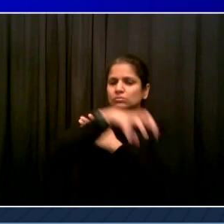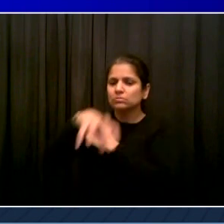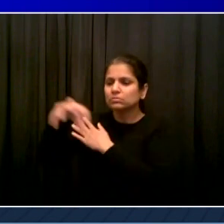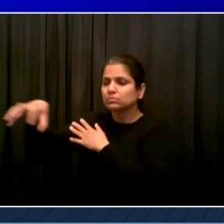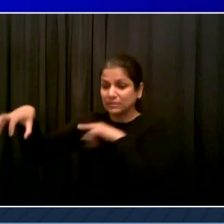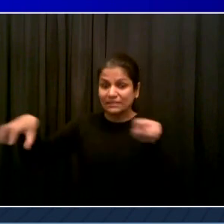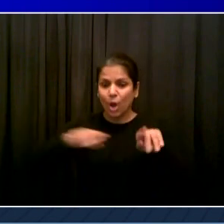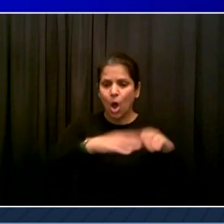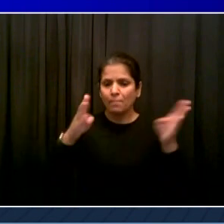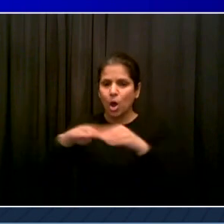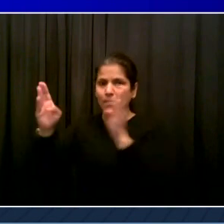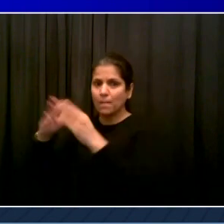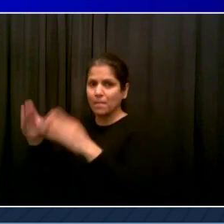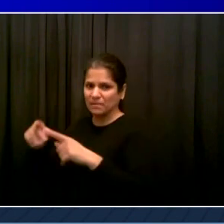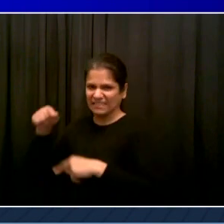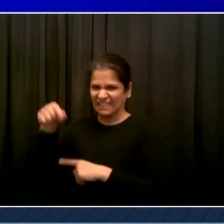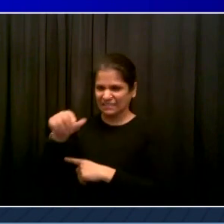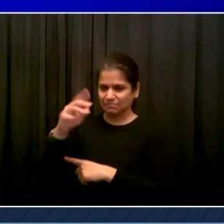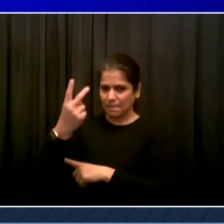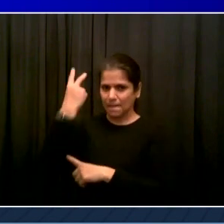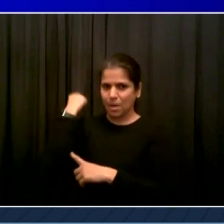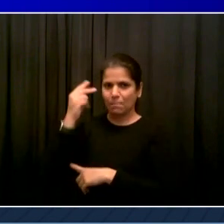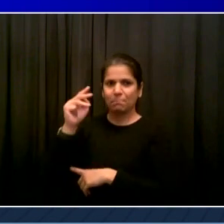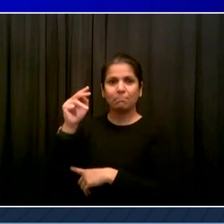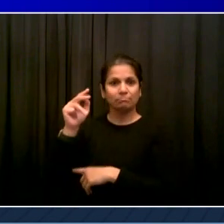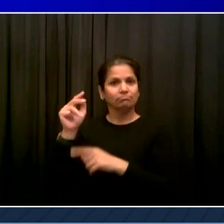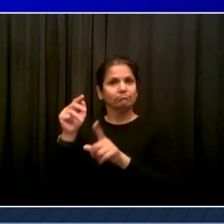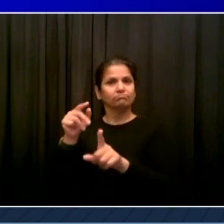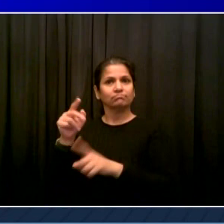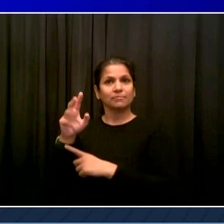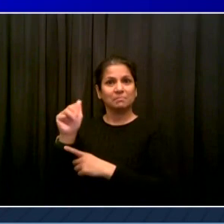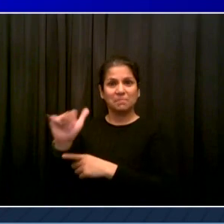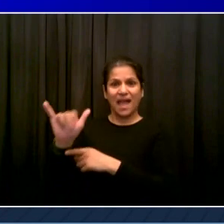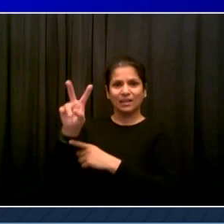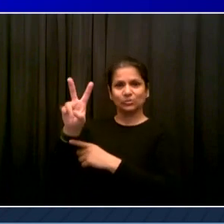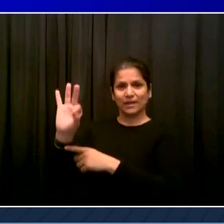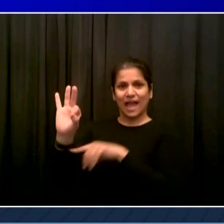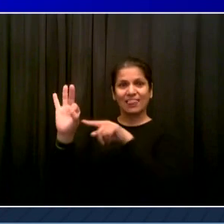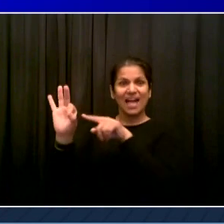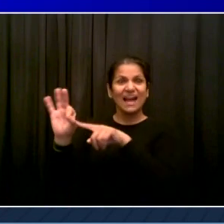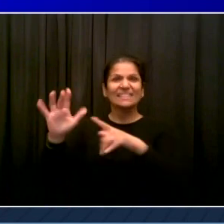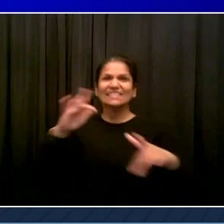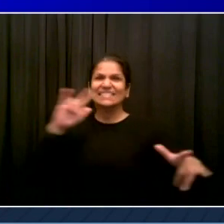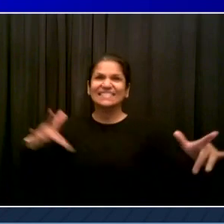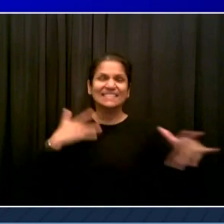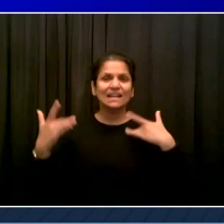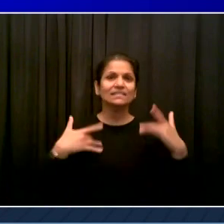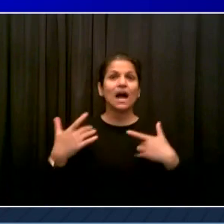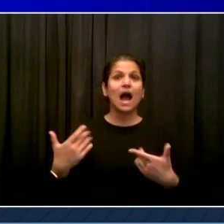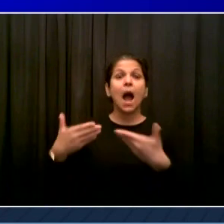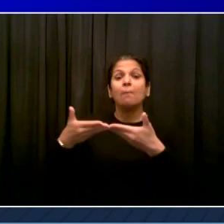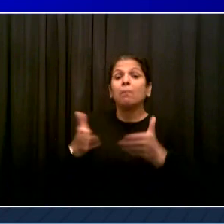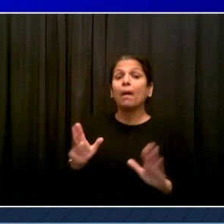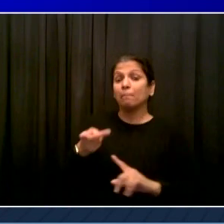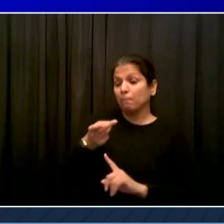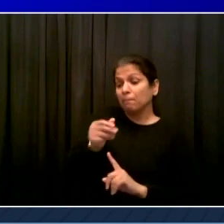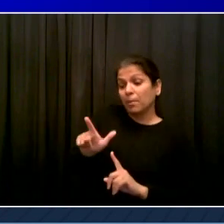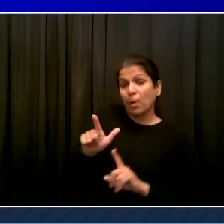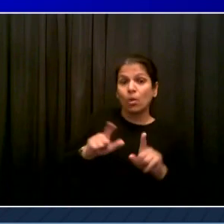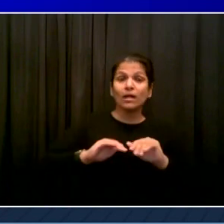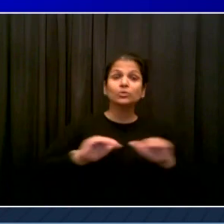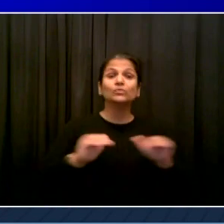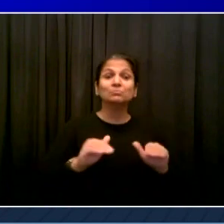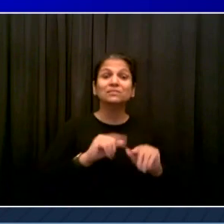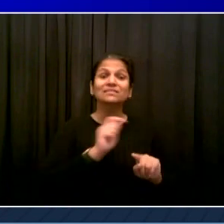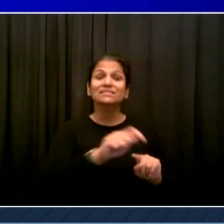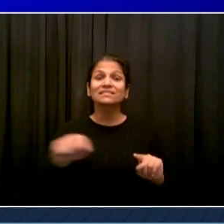open after the last day of school. That next day, or a few days later, Saturday, the 26th